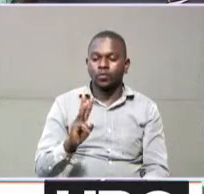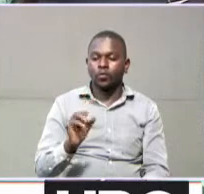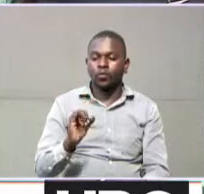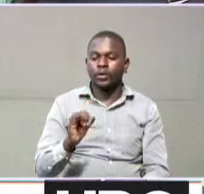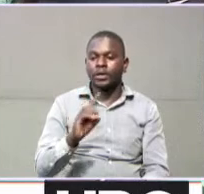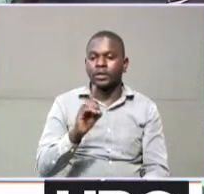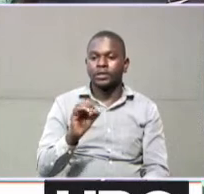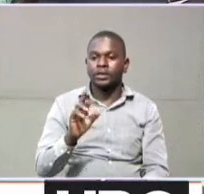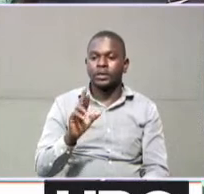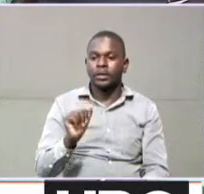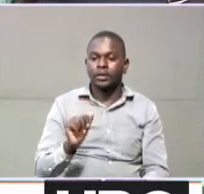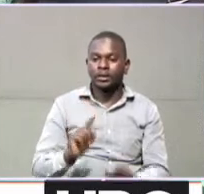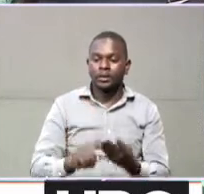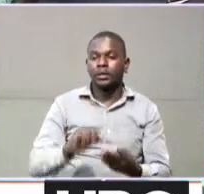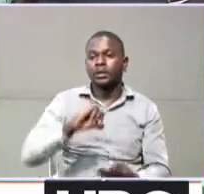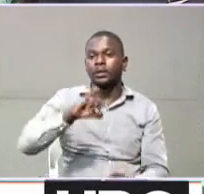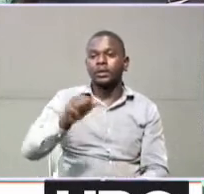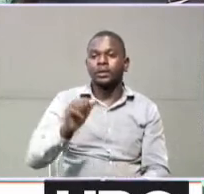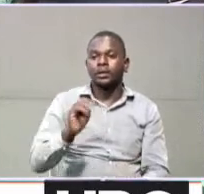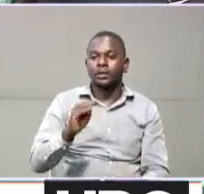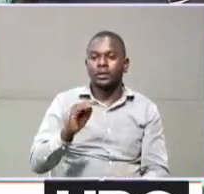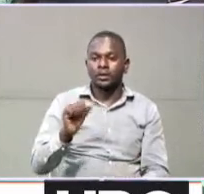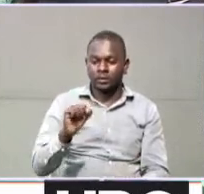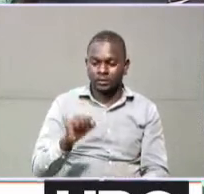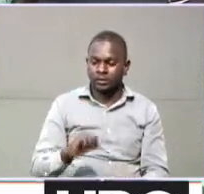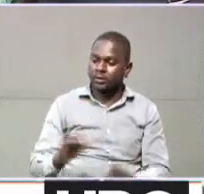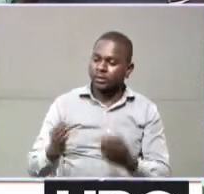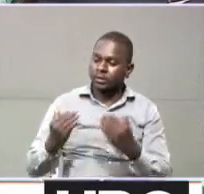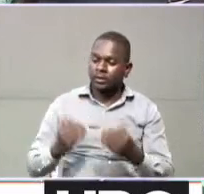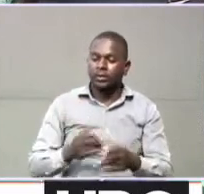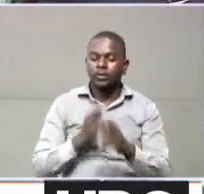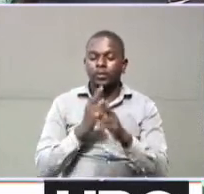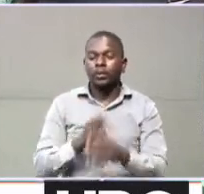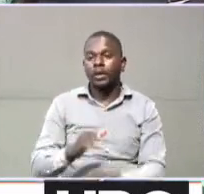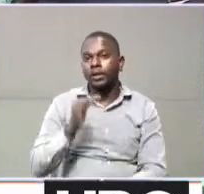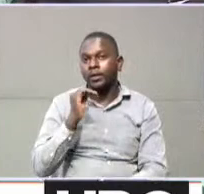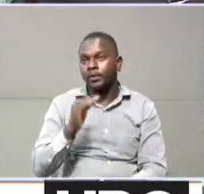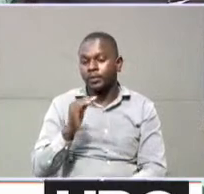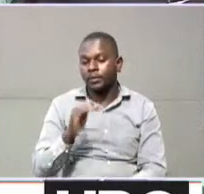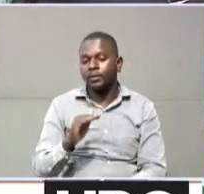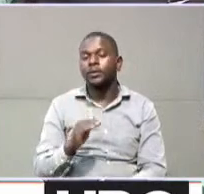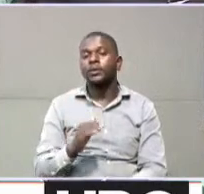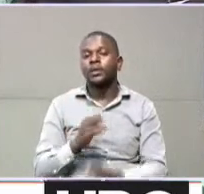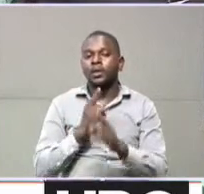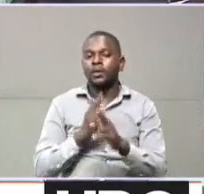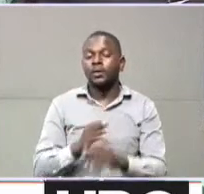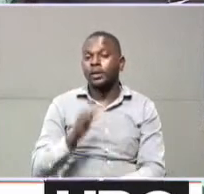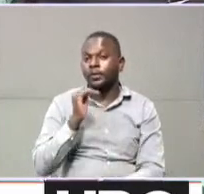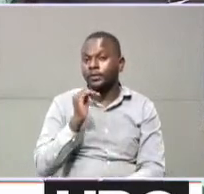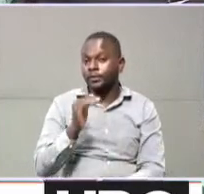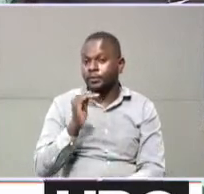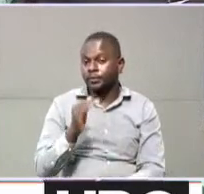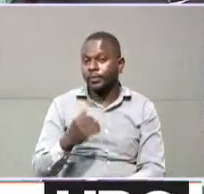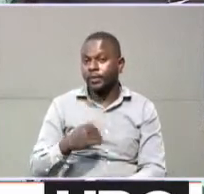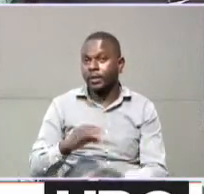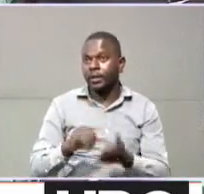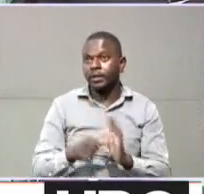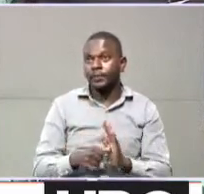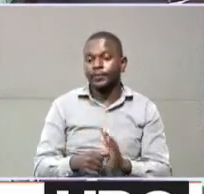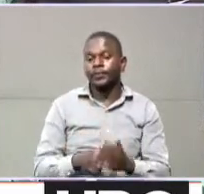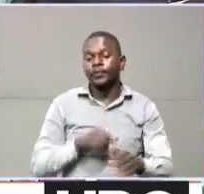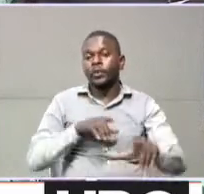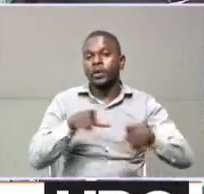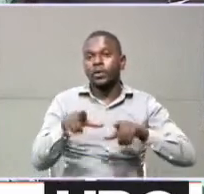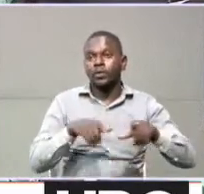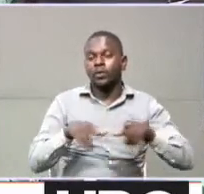and then james thank you mr speaker mr speaker my issues with the local